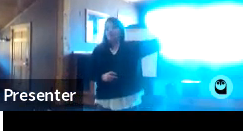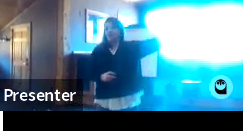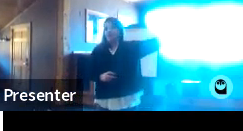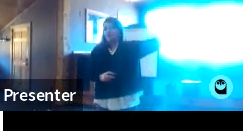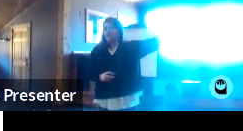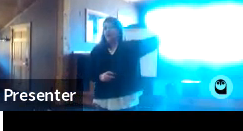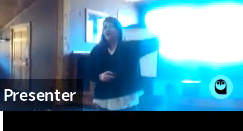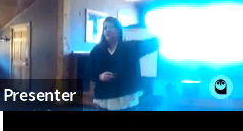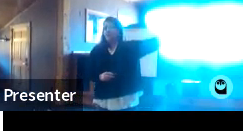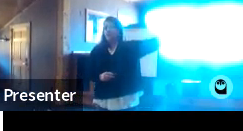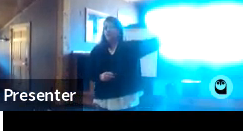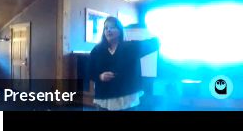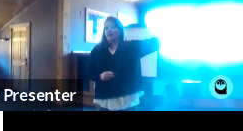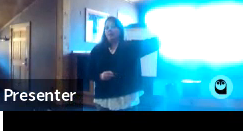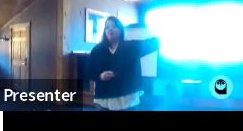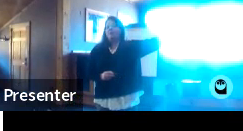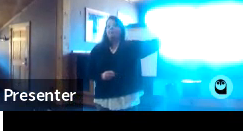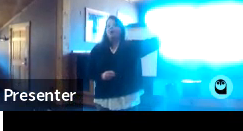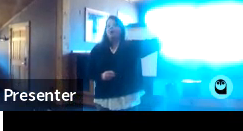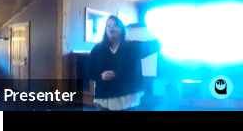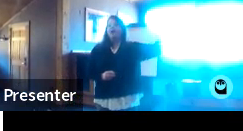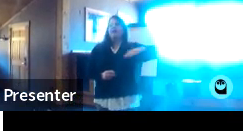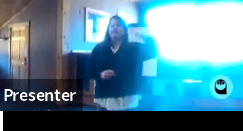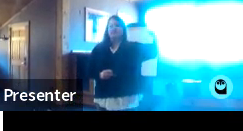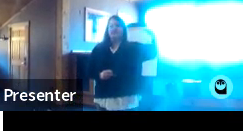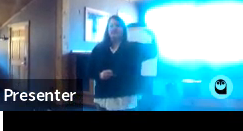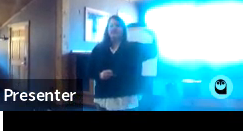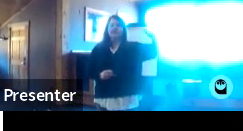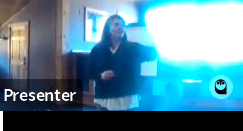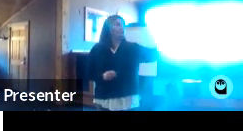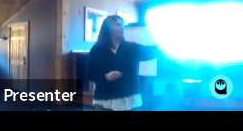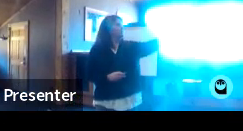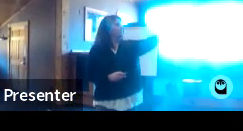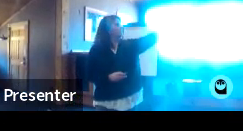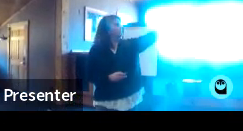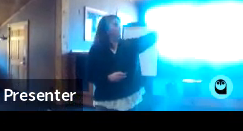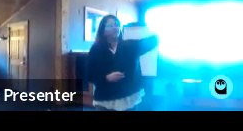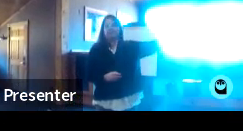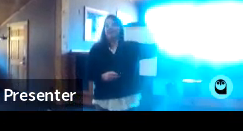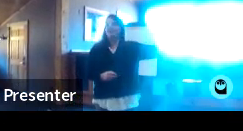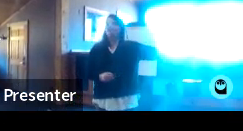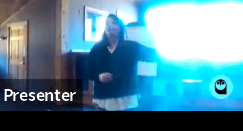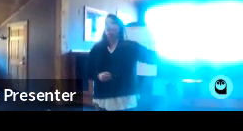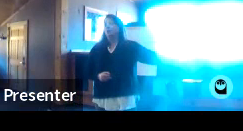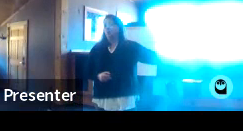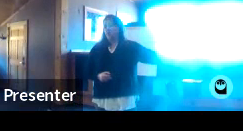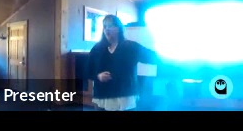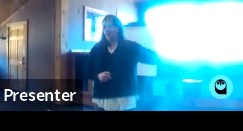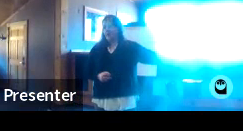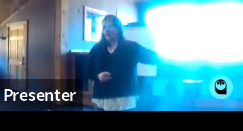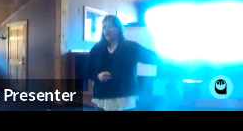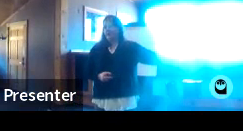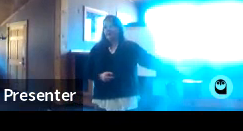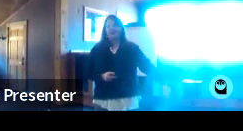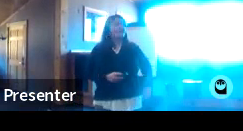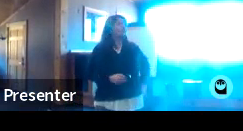as to who can be an expert, but the bar to get to that level is this. It's a threshold